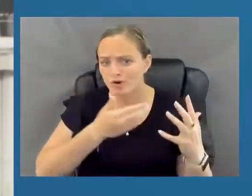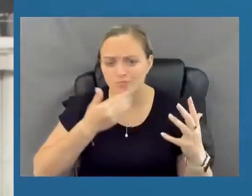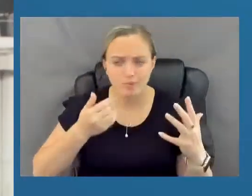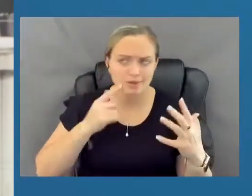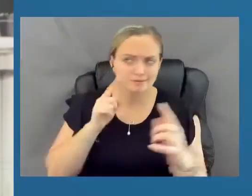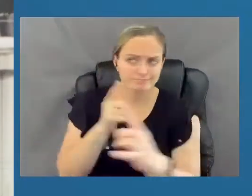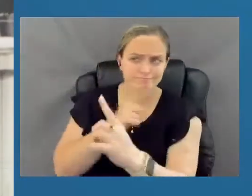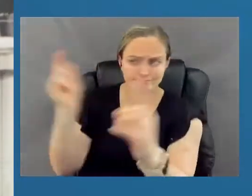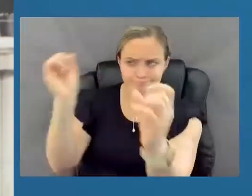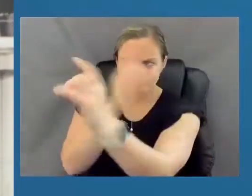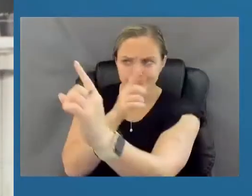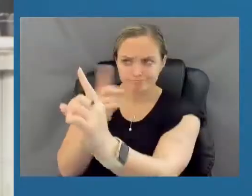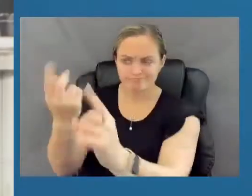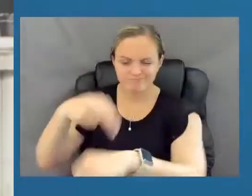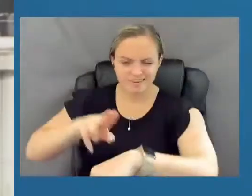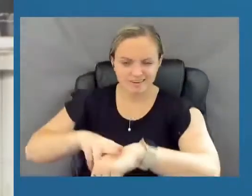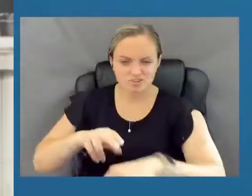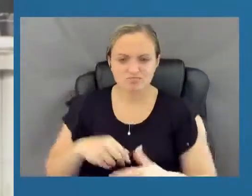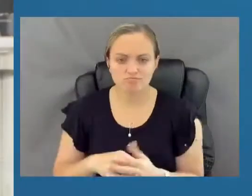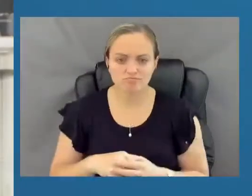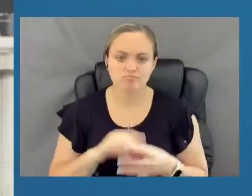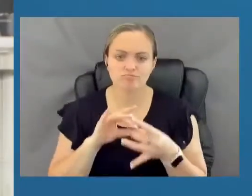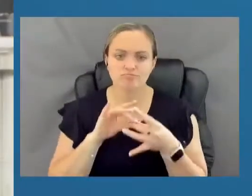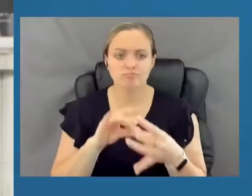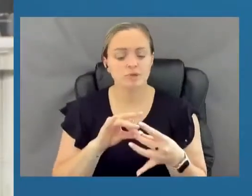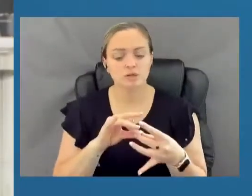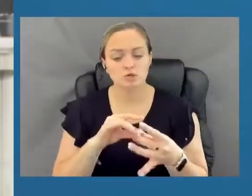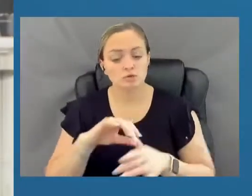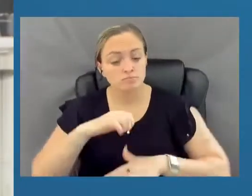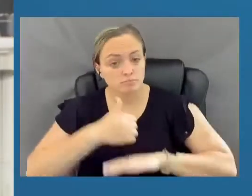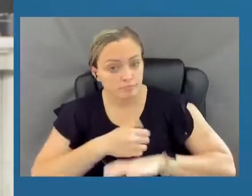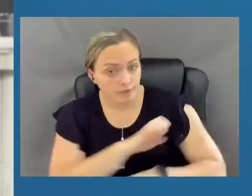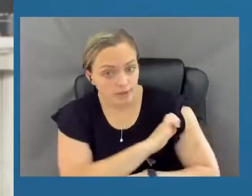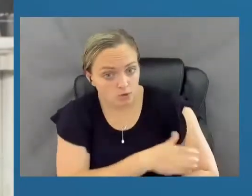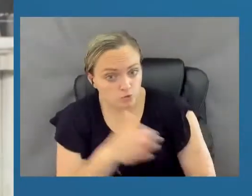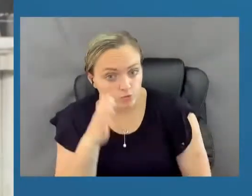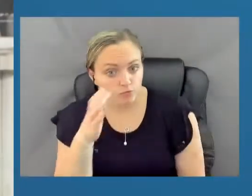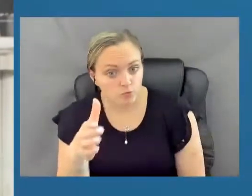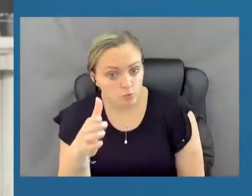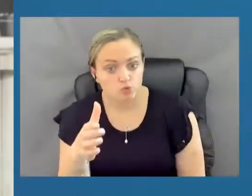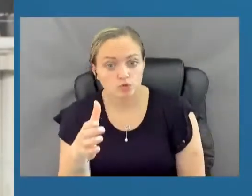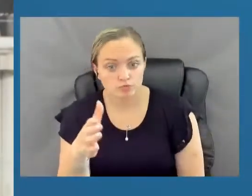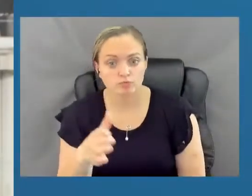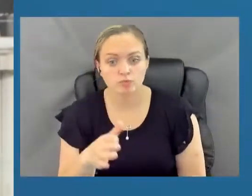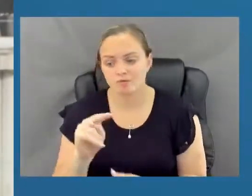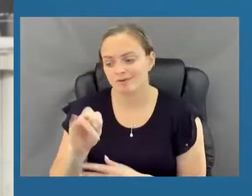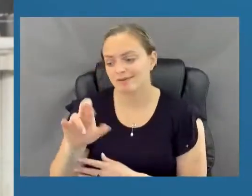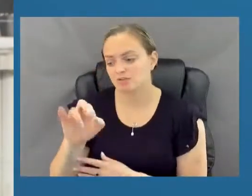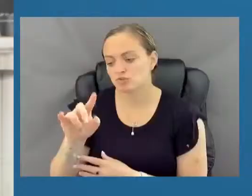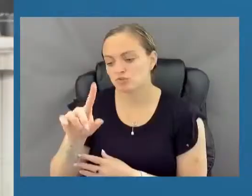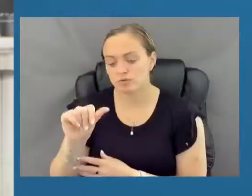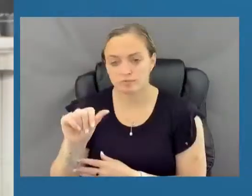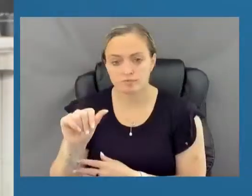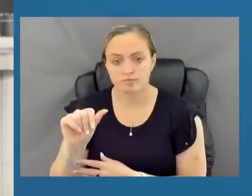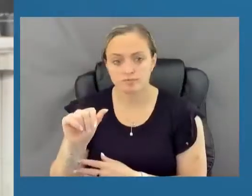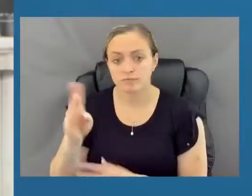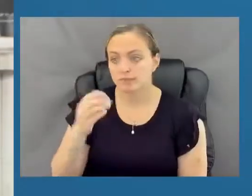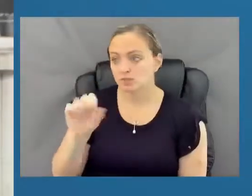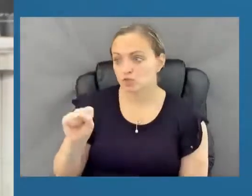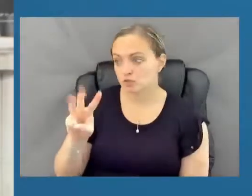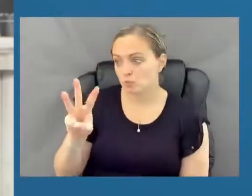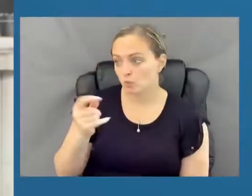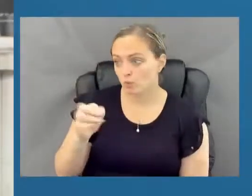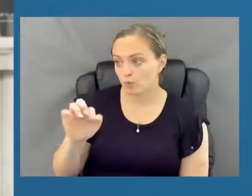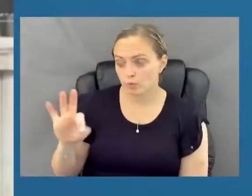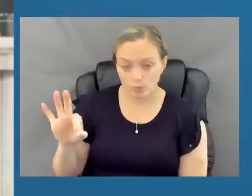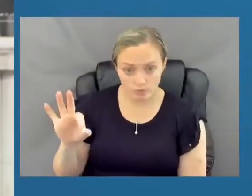national visionary when it comes to charting an energy future, the President and CEO of NYSERDA. Jess Waldorf, the Chief of Staff